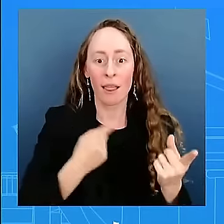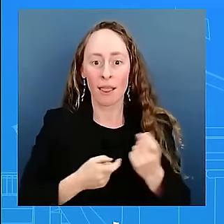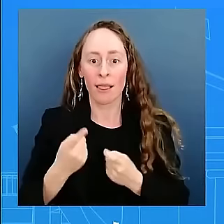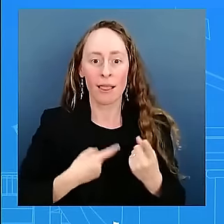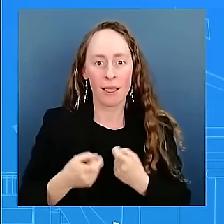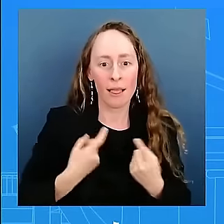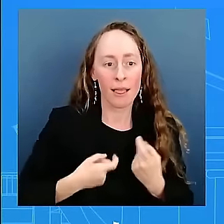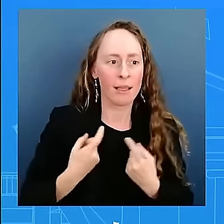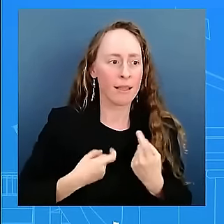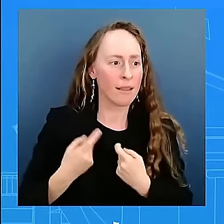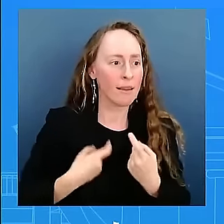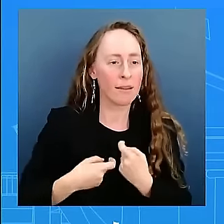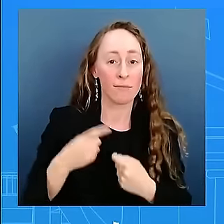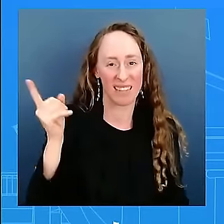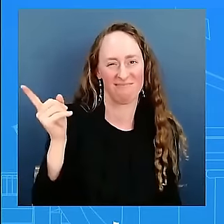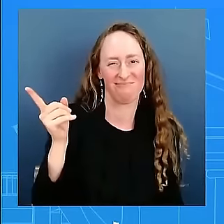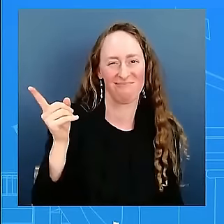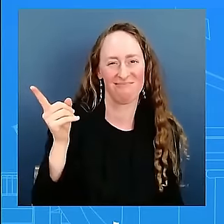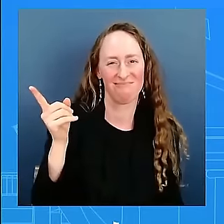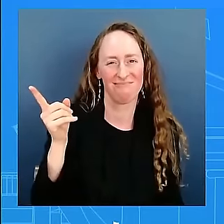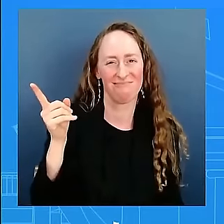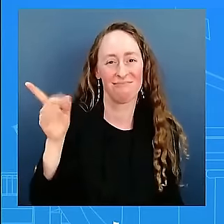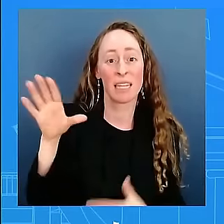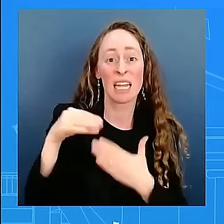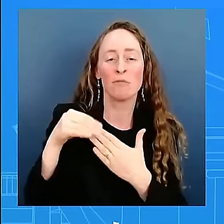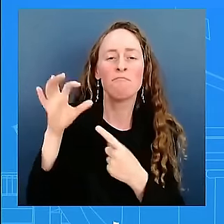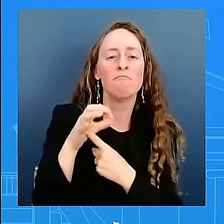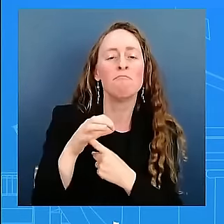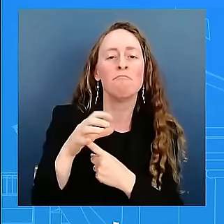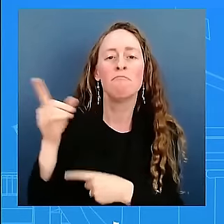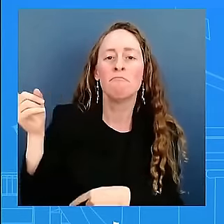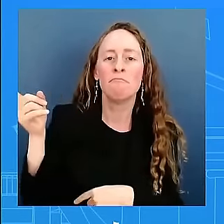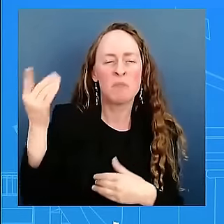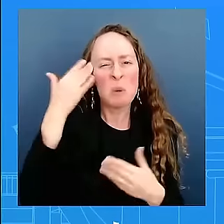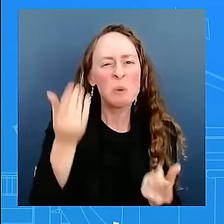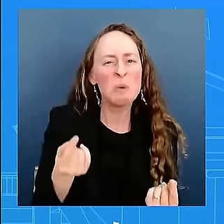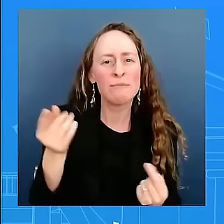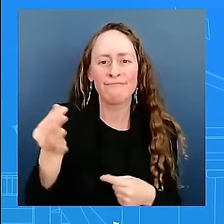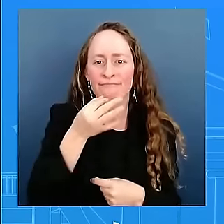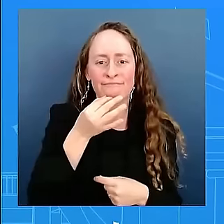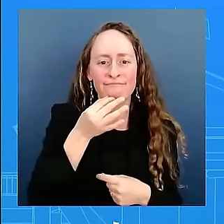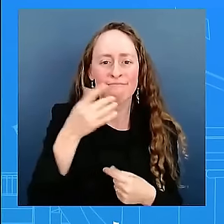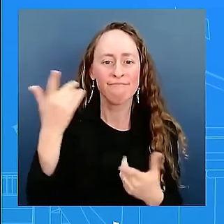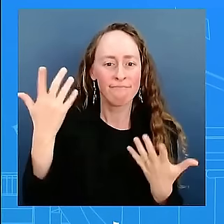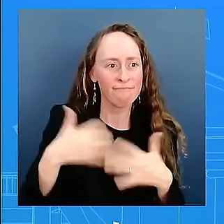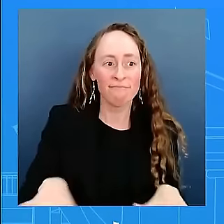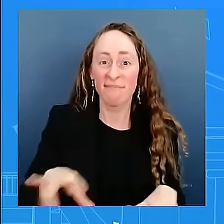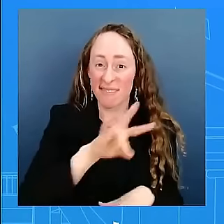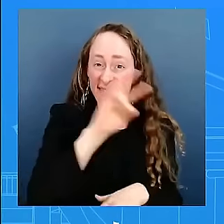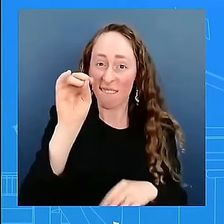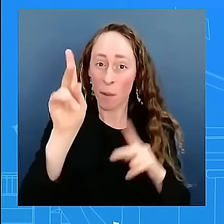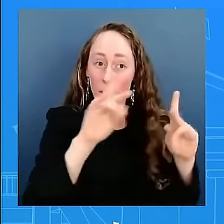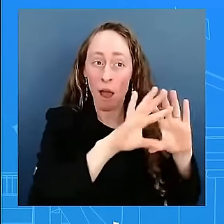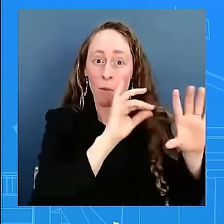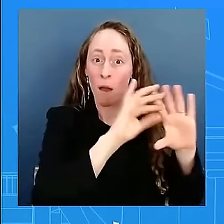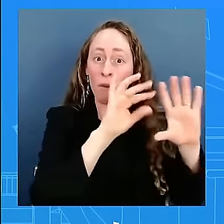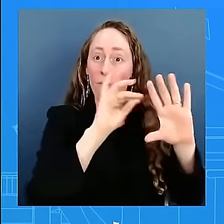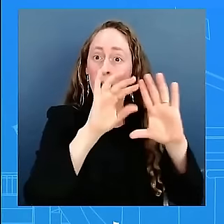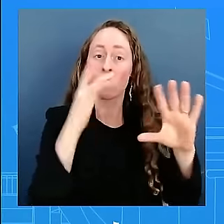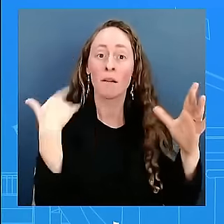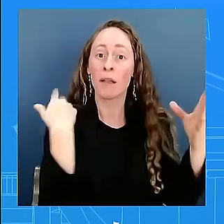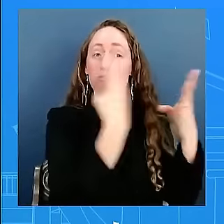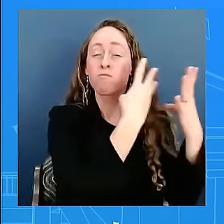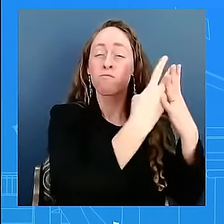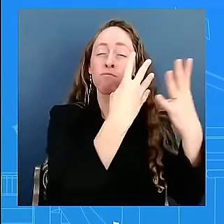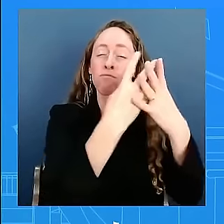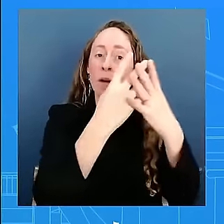We have been able to get home about 70 Americans who were unjustly imprisoned and held in the